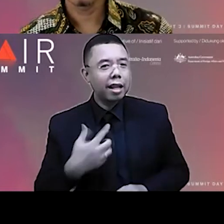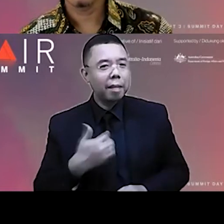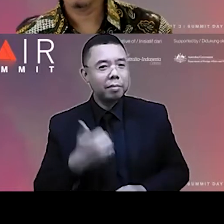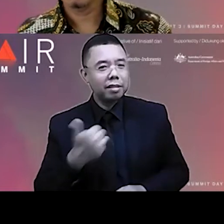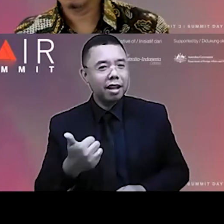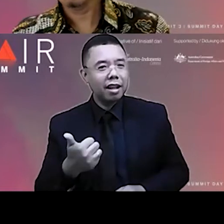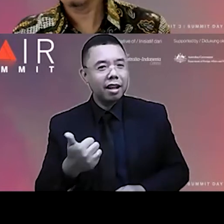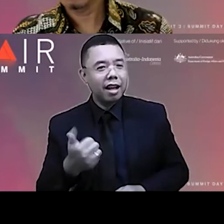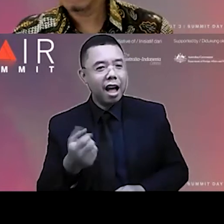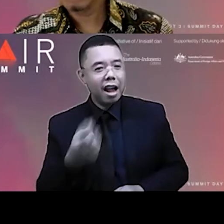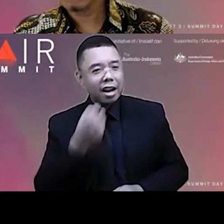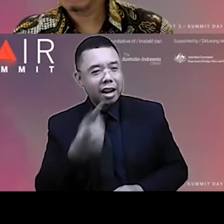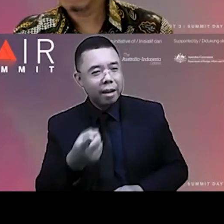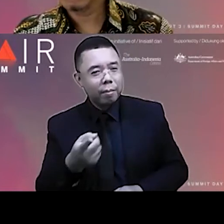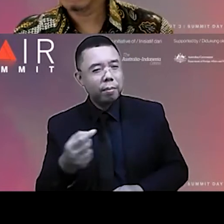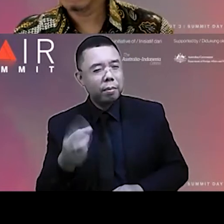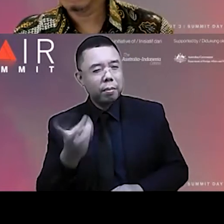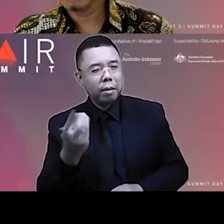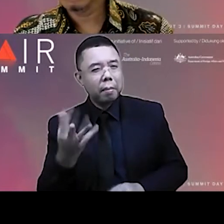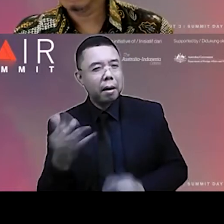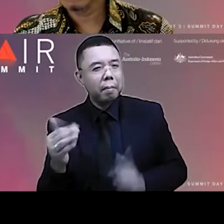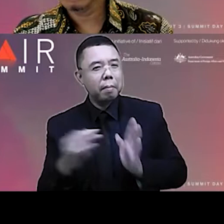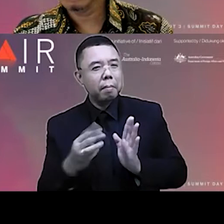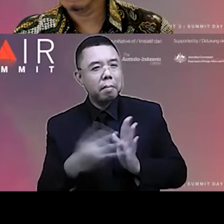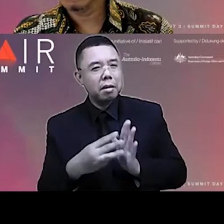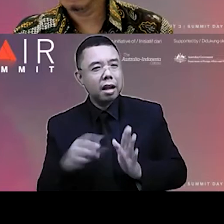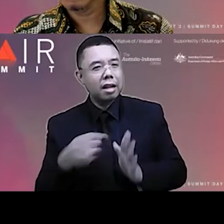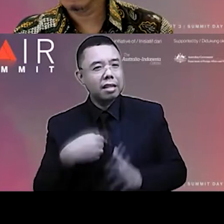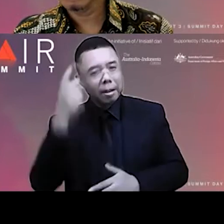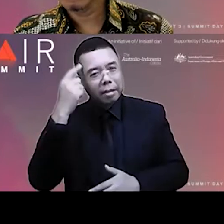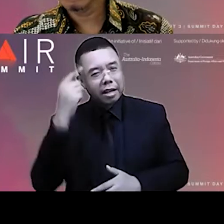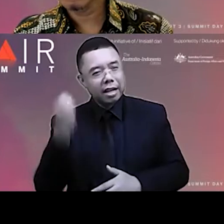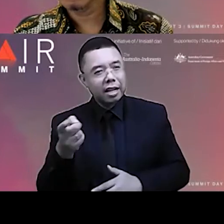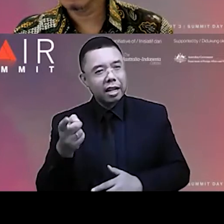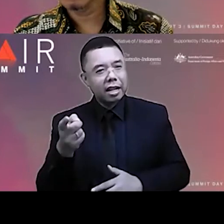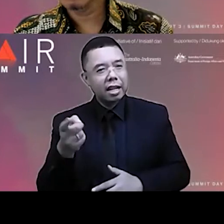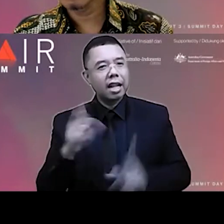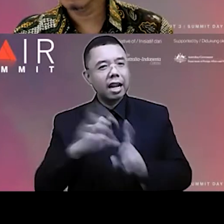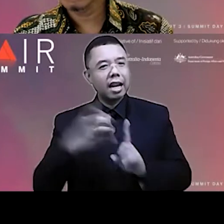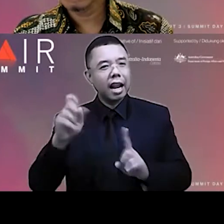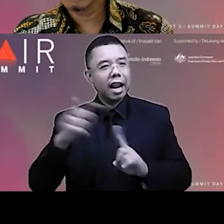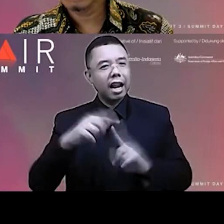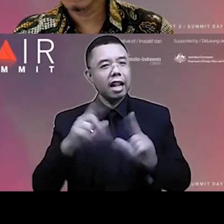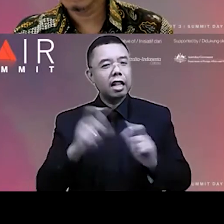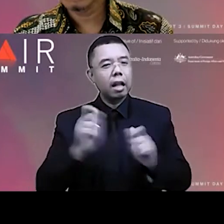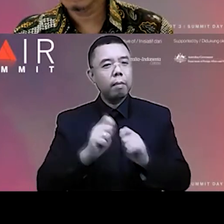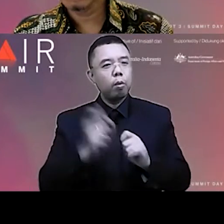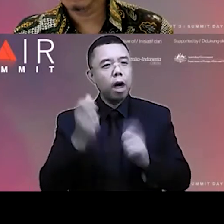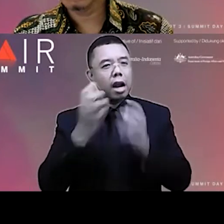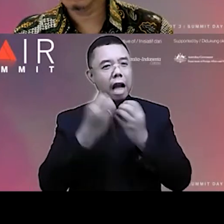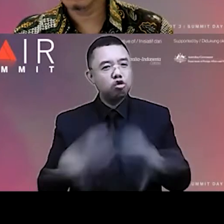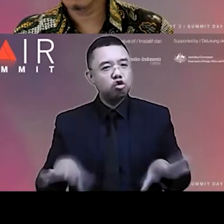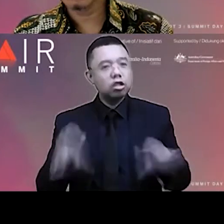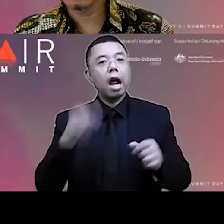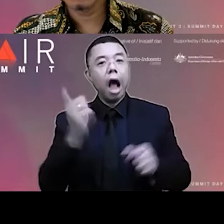think, Delta ruined that, and now the new variants are going to always put a slight spanner in the works. If I could just get